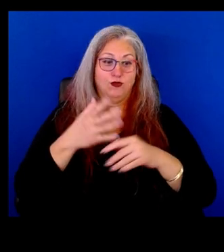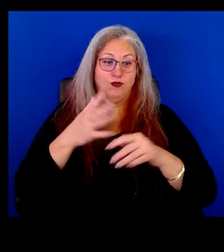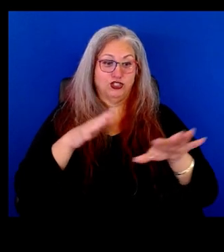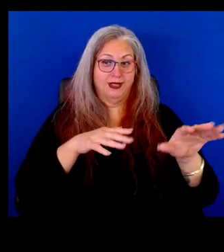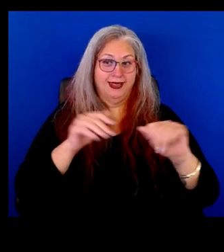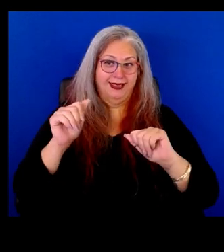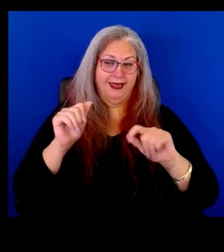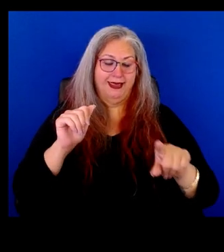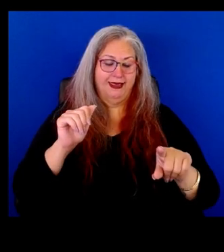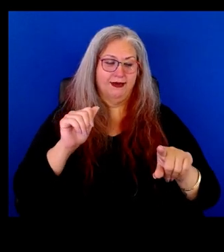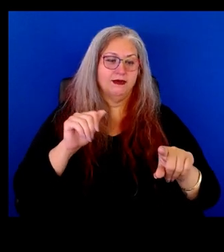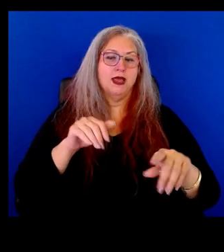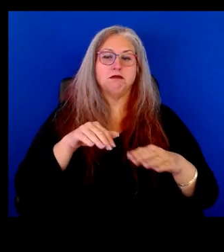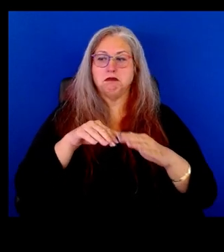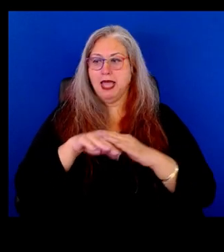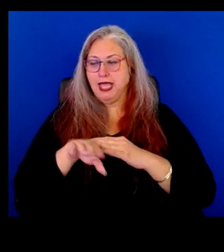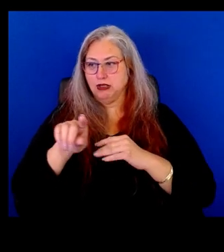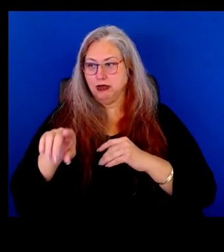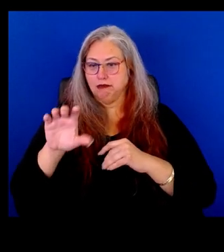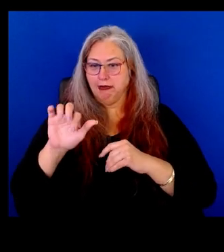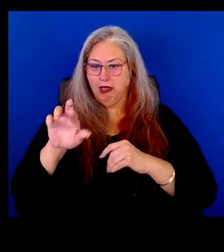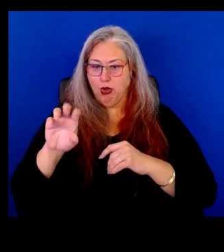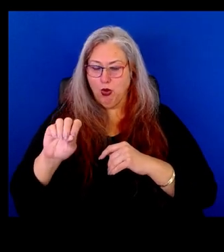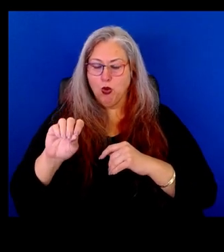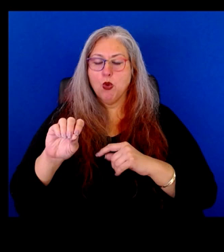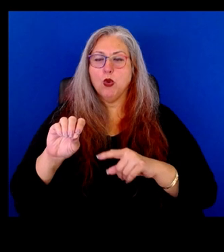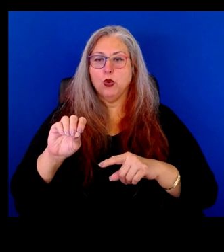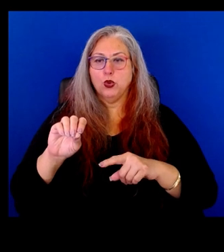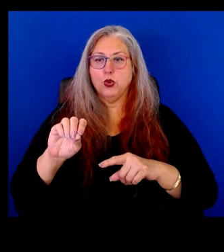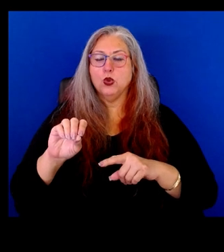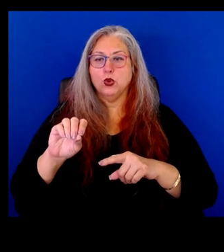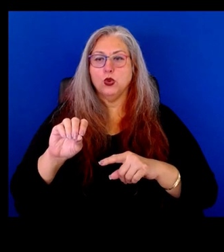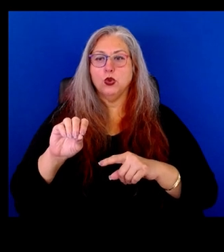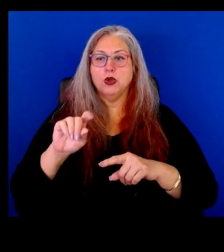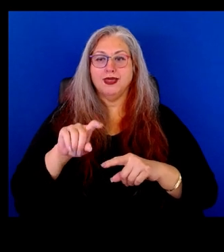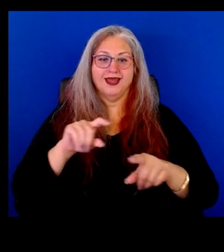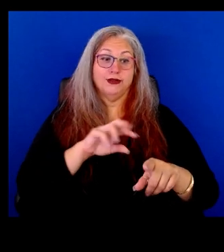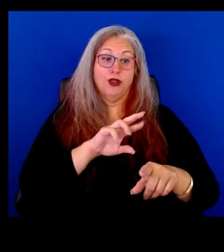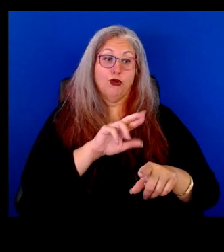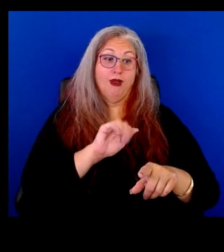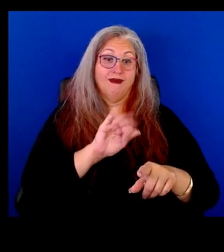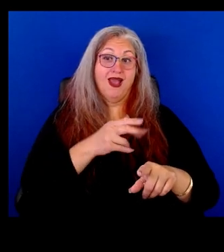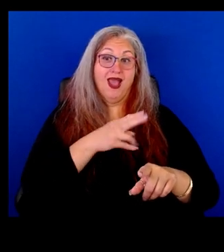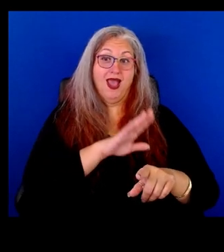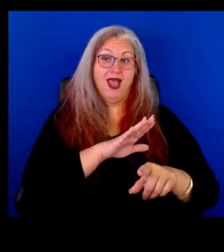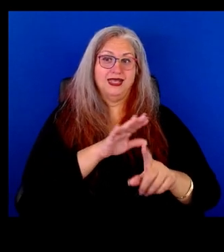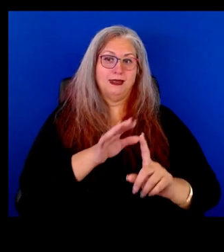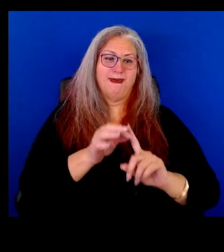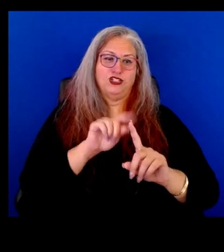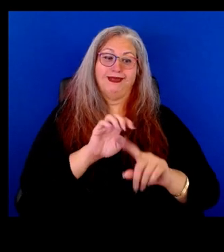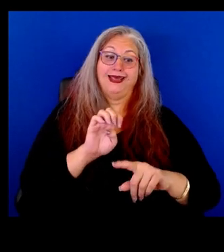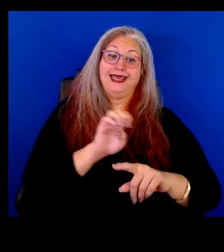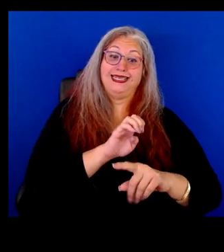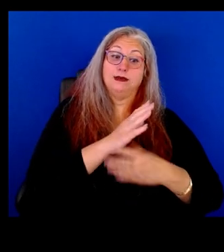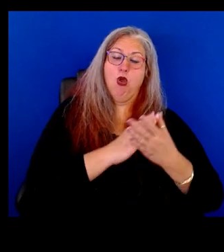leaving, after having entered Cairo, that Rafah, especially the